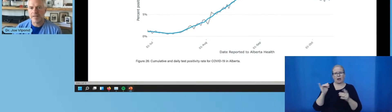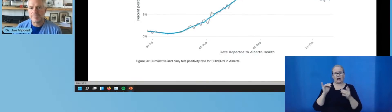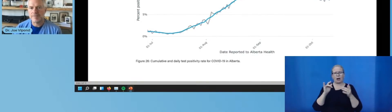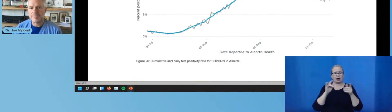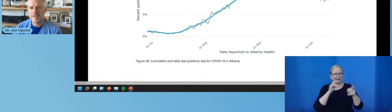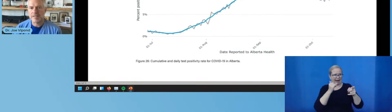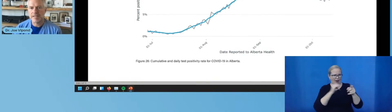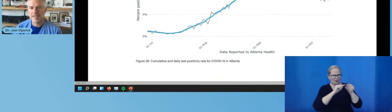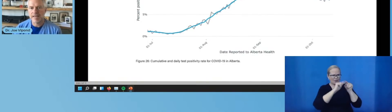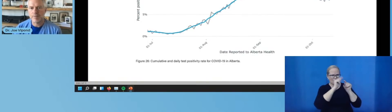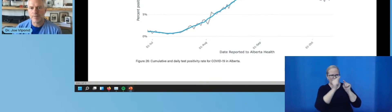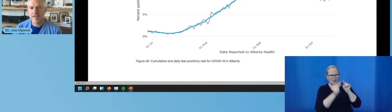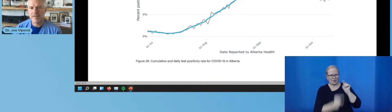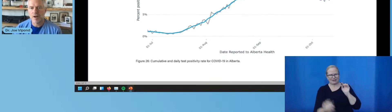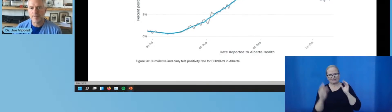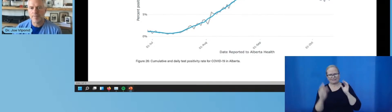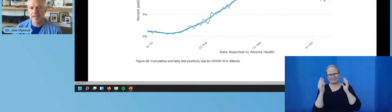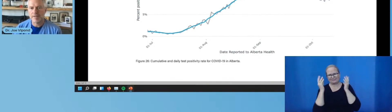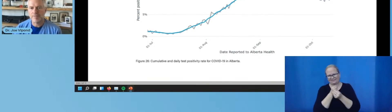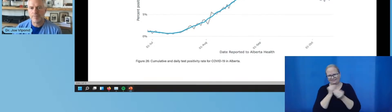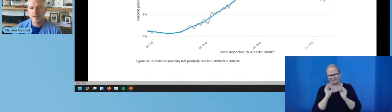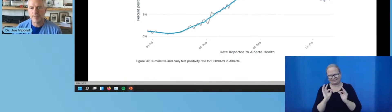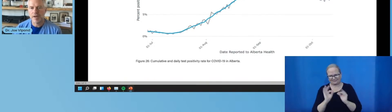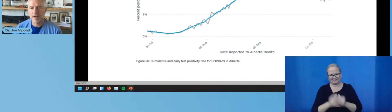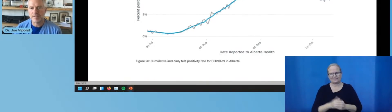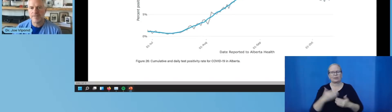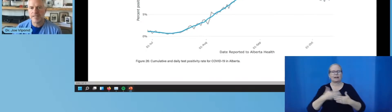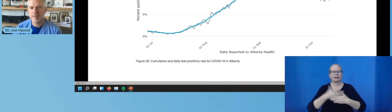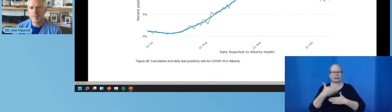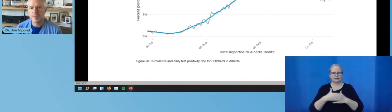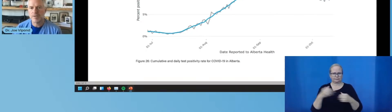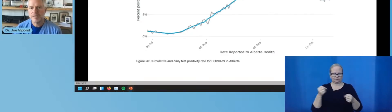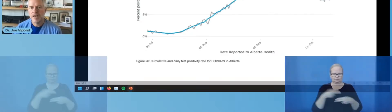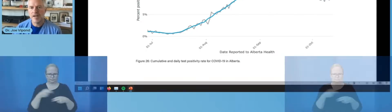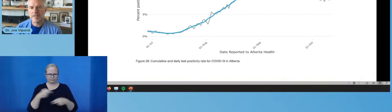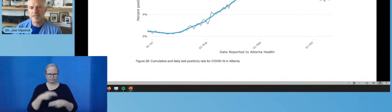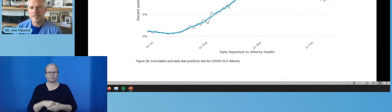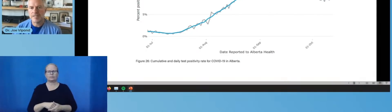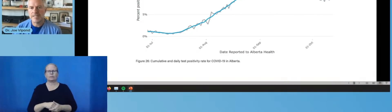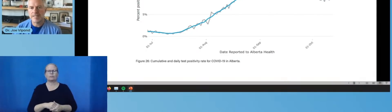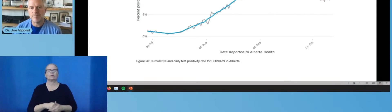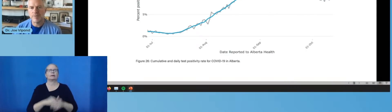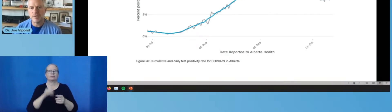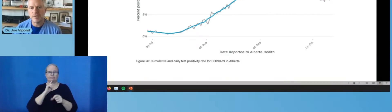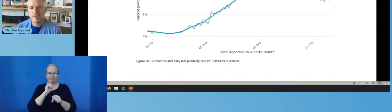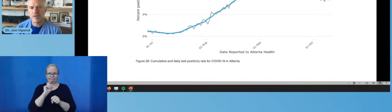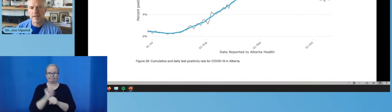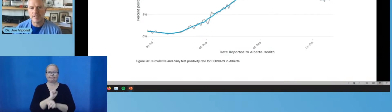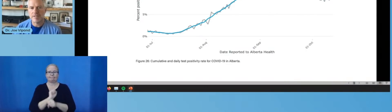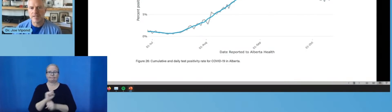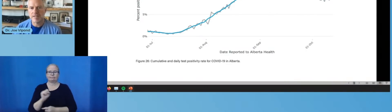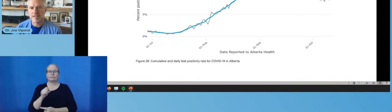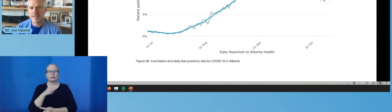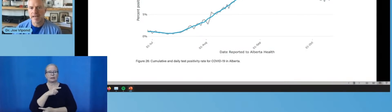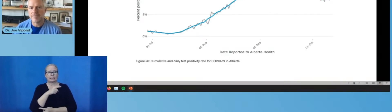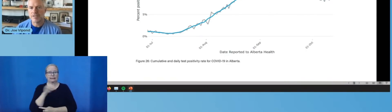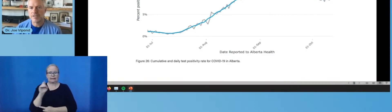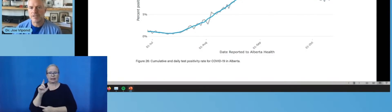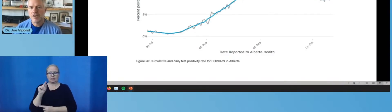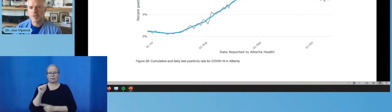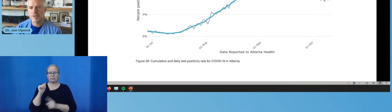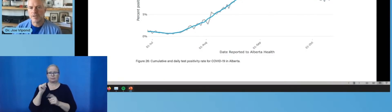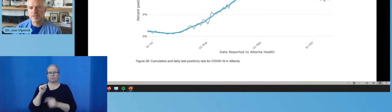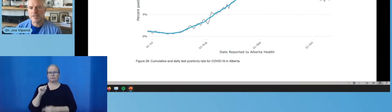real set of data. We have dropping percent positivity numbers. You can see that that blue line, which is the 7-day